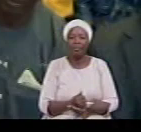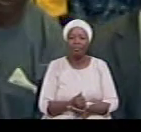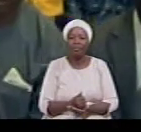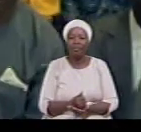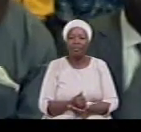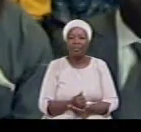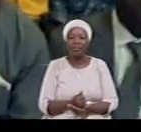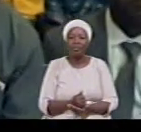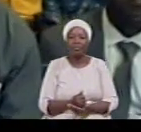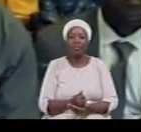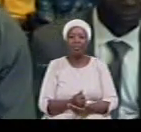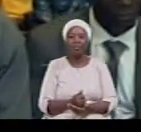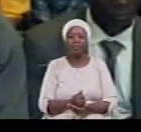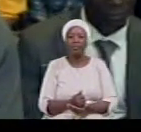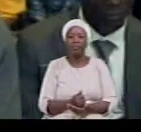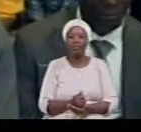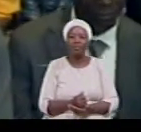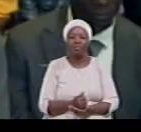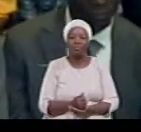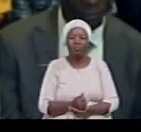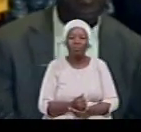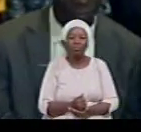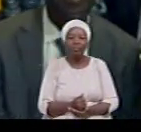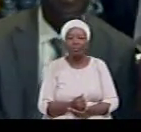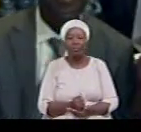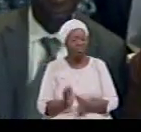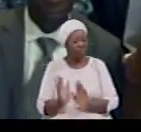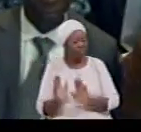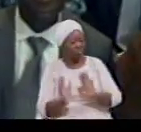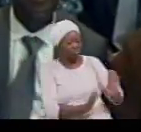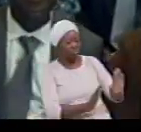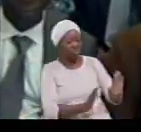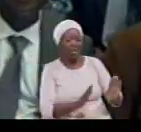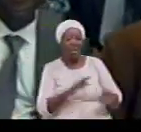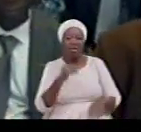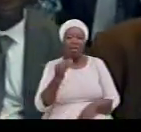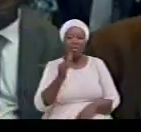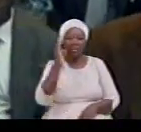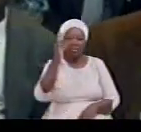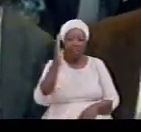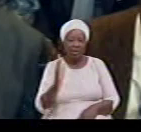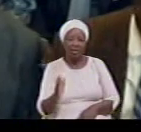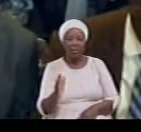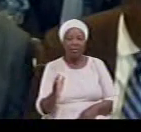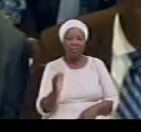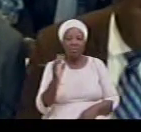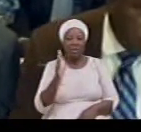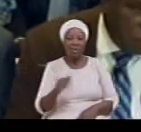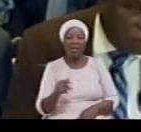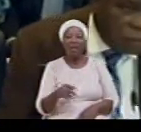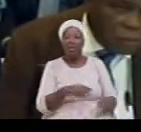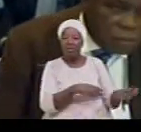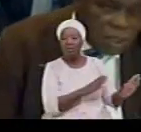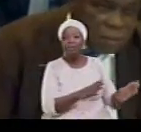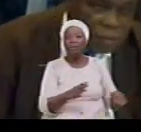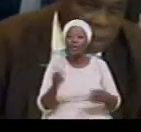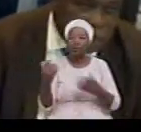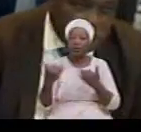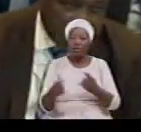Brush the evangelist and the preacher and the crusades aside today. Christ has been presented to